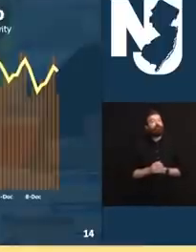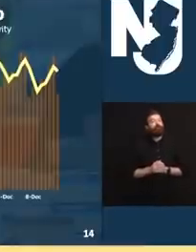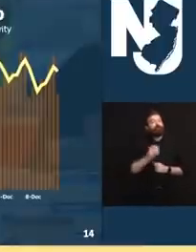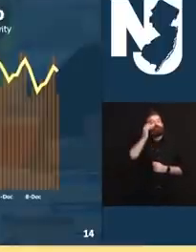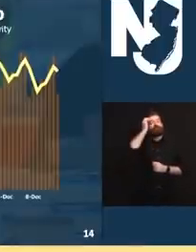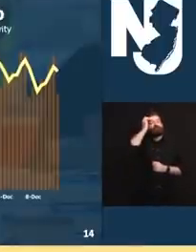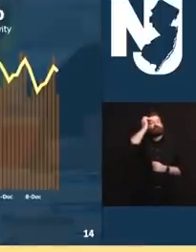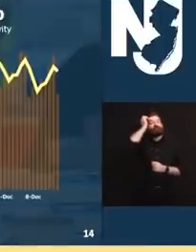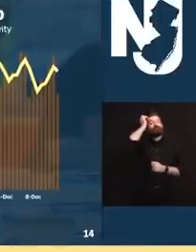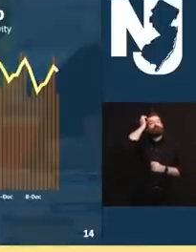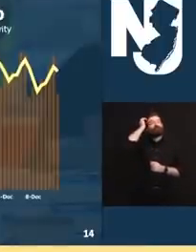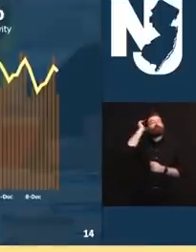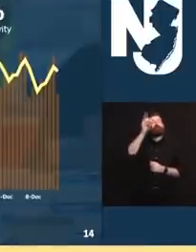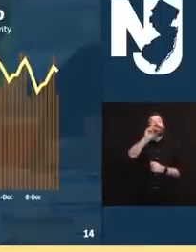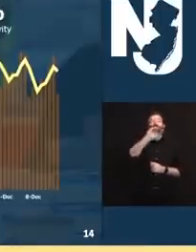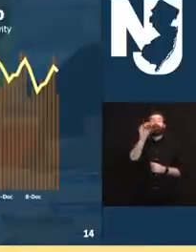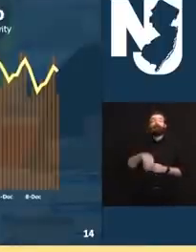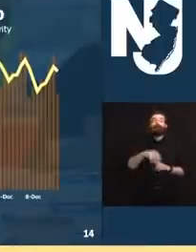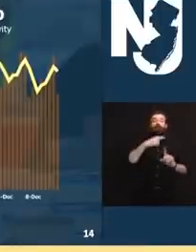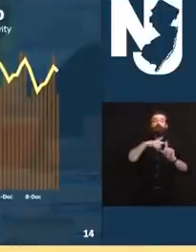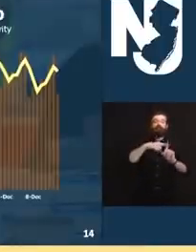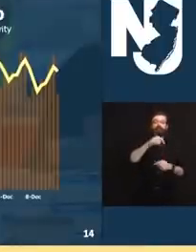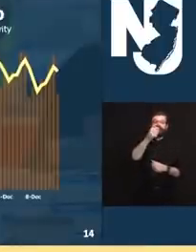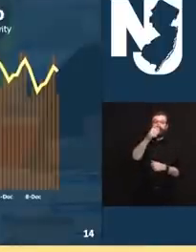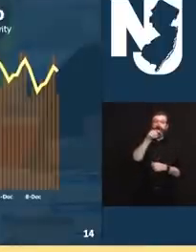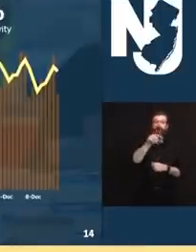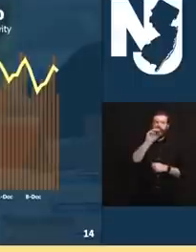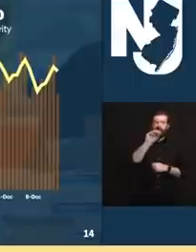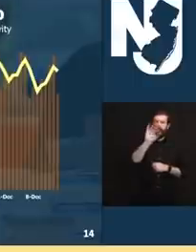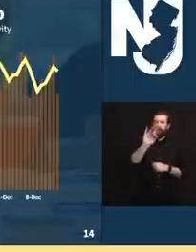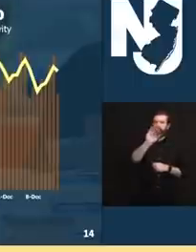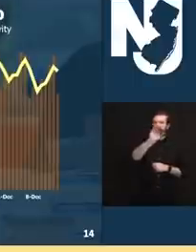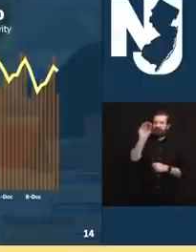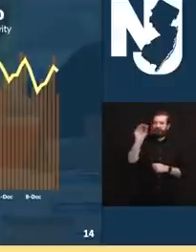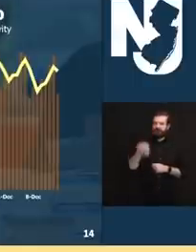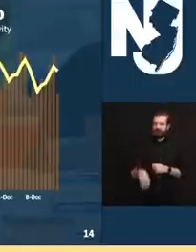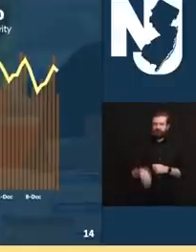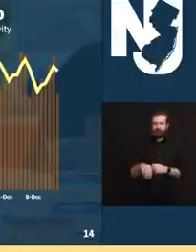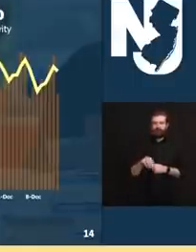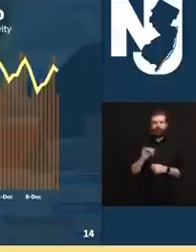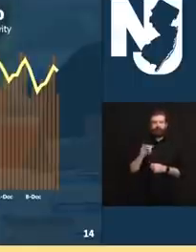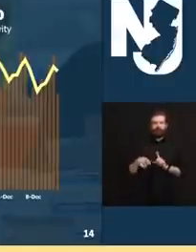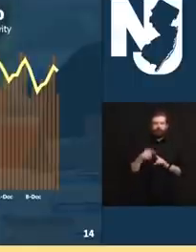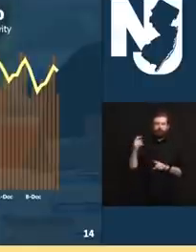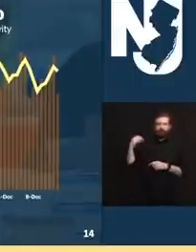on tests that were done on Monday, and there were, should you ask,